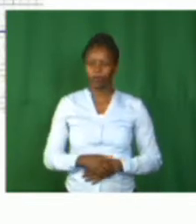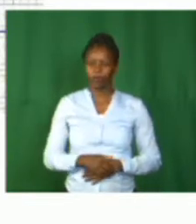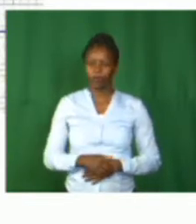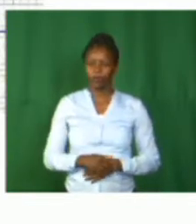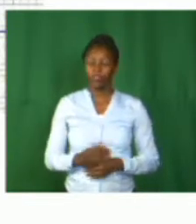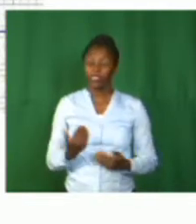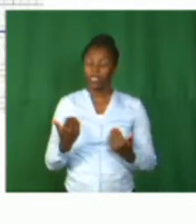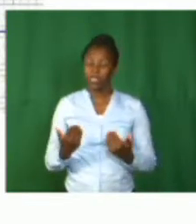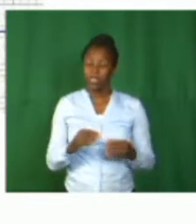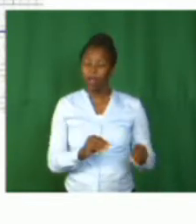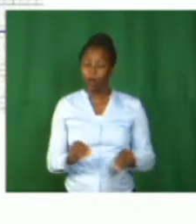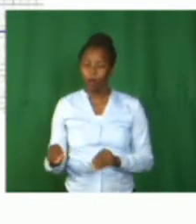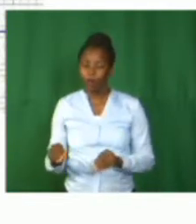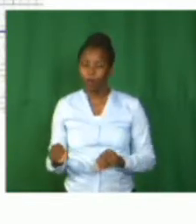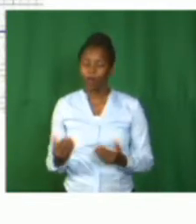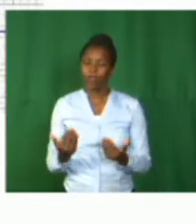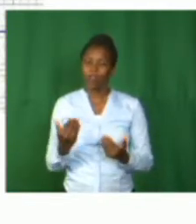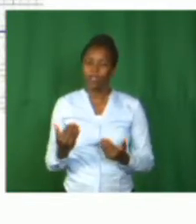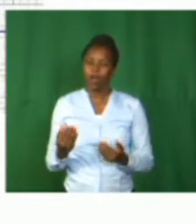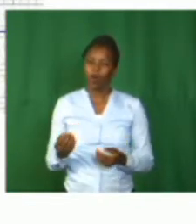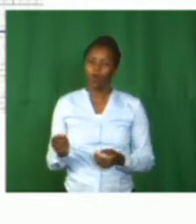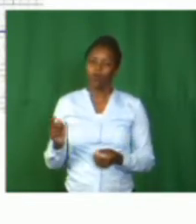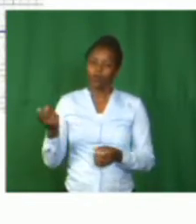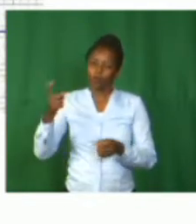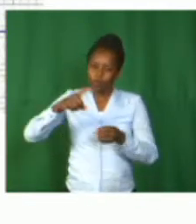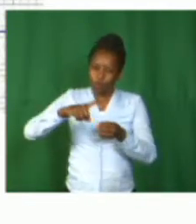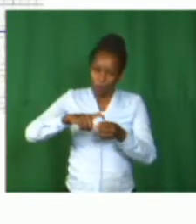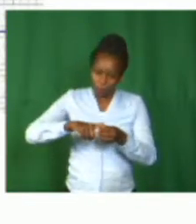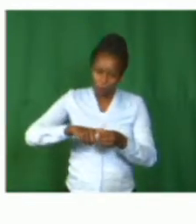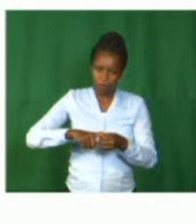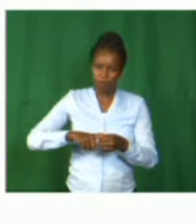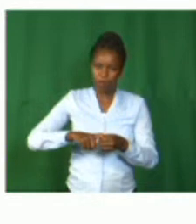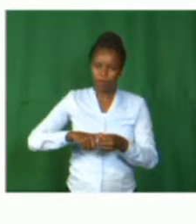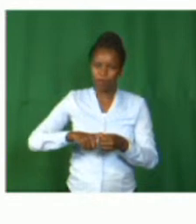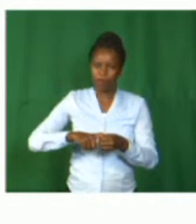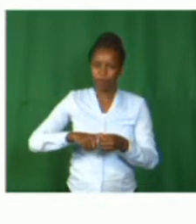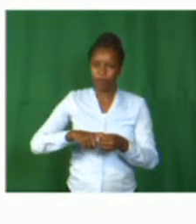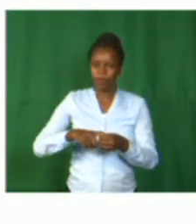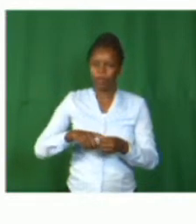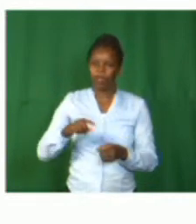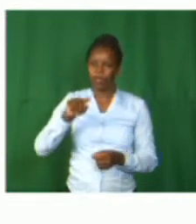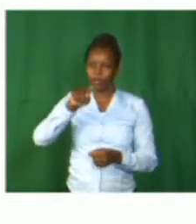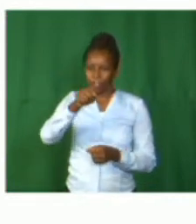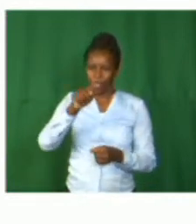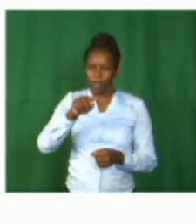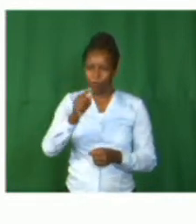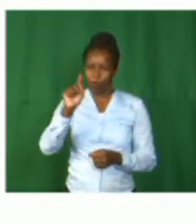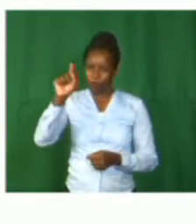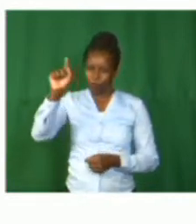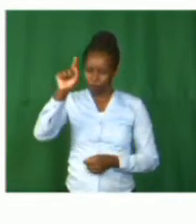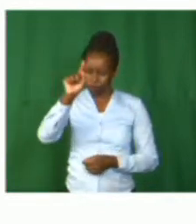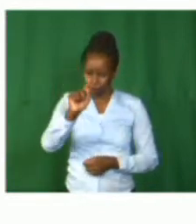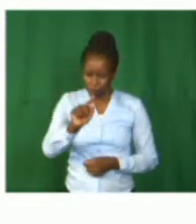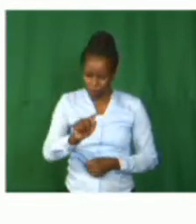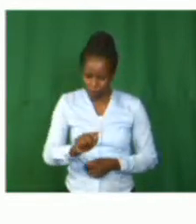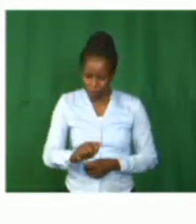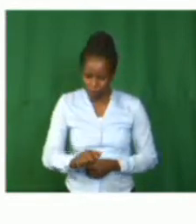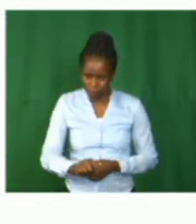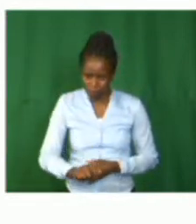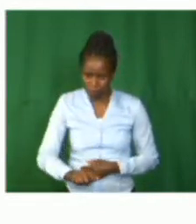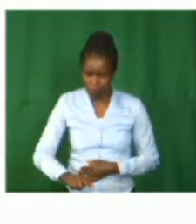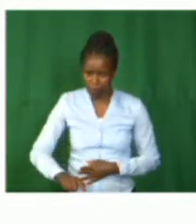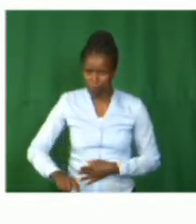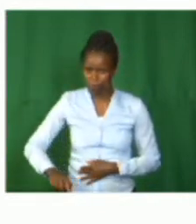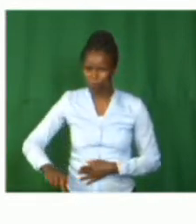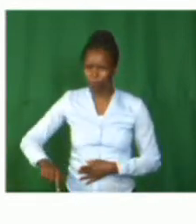next stage now, it is to join these points now using what we call now a smooth curve. Now here you can